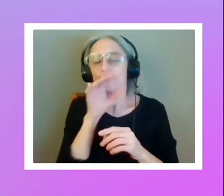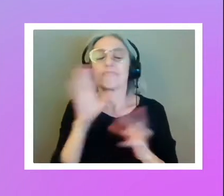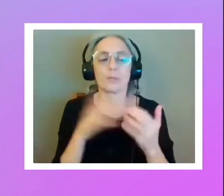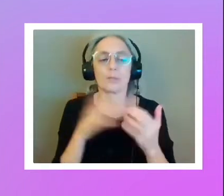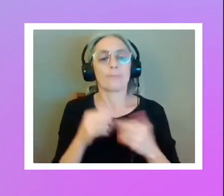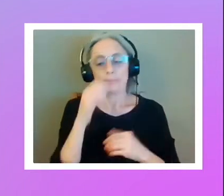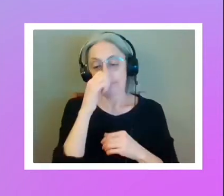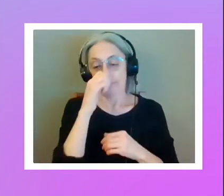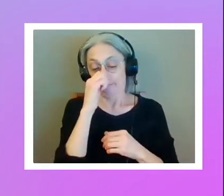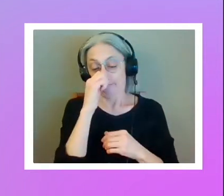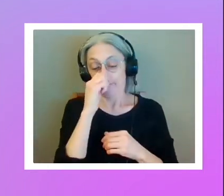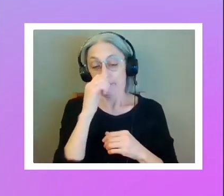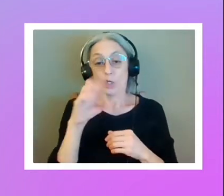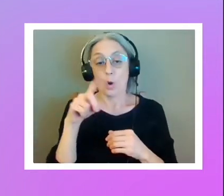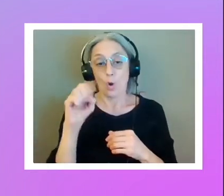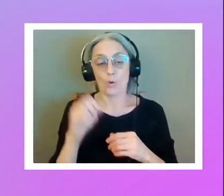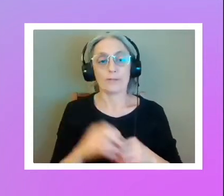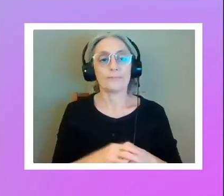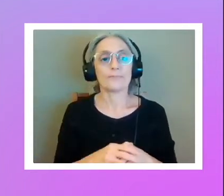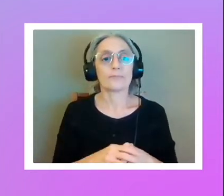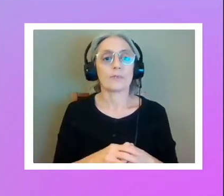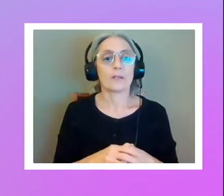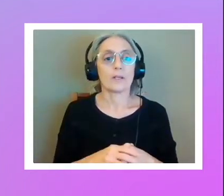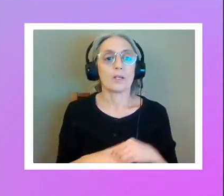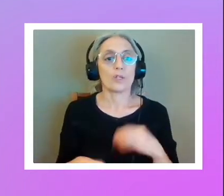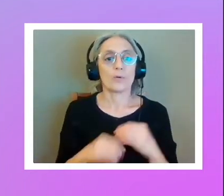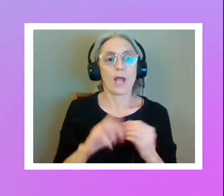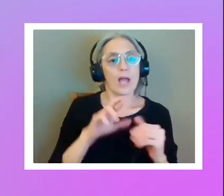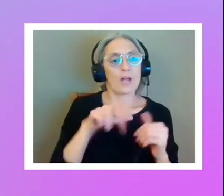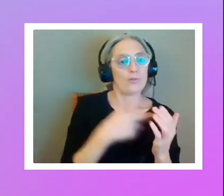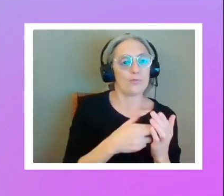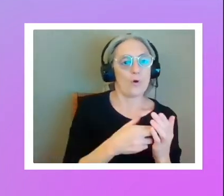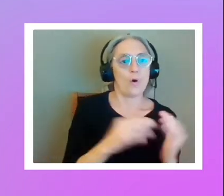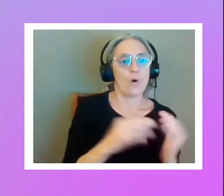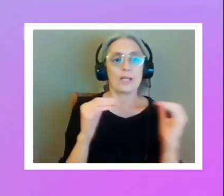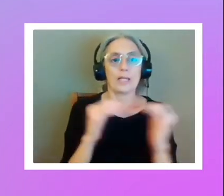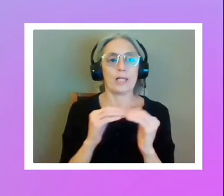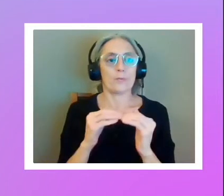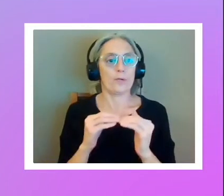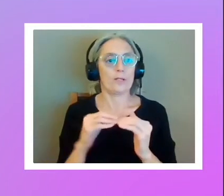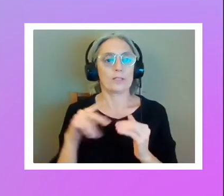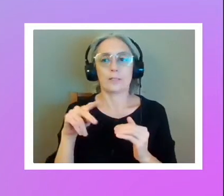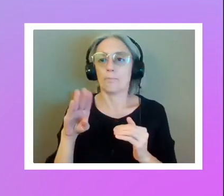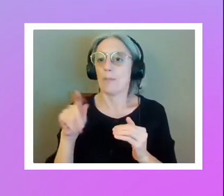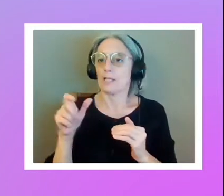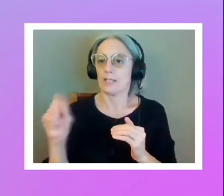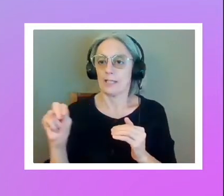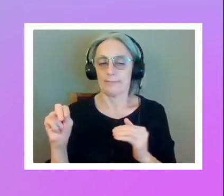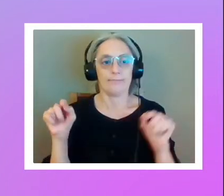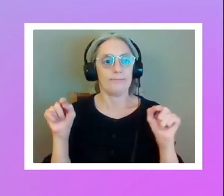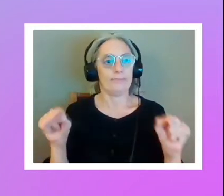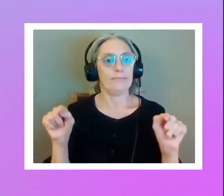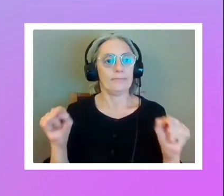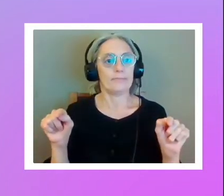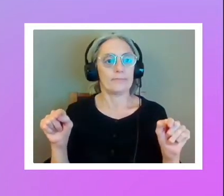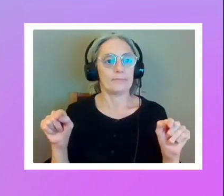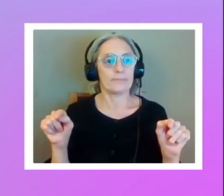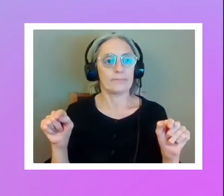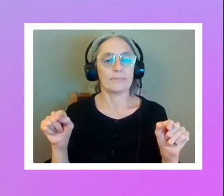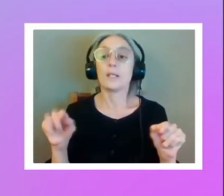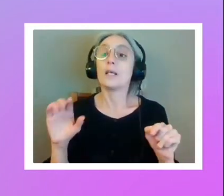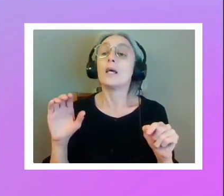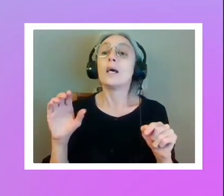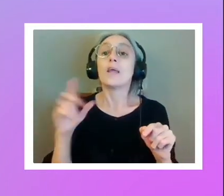So when you add role equals button, it will make the element appear as a button